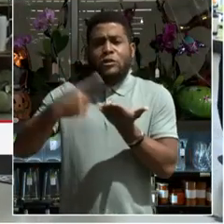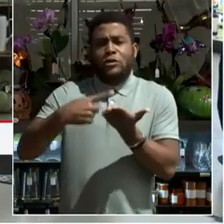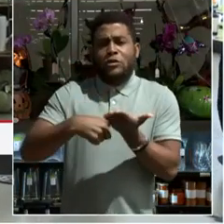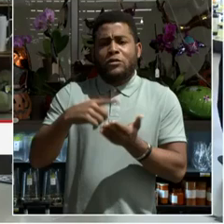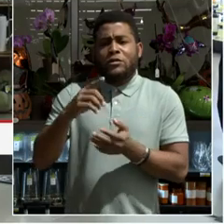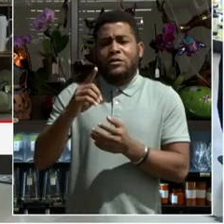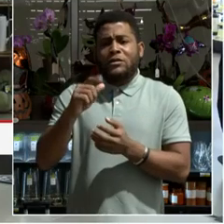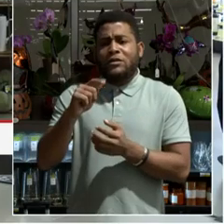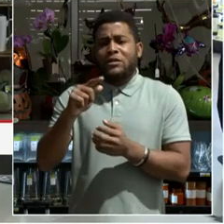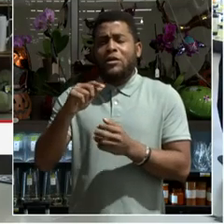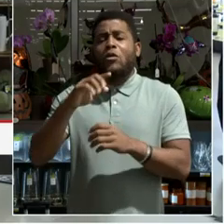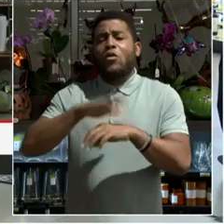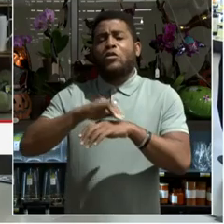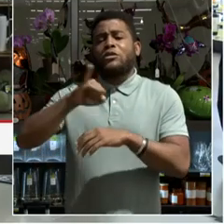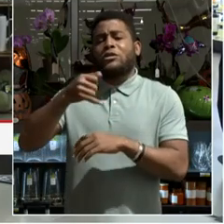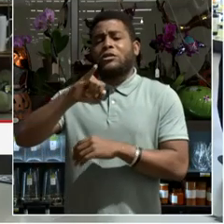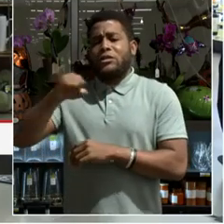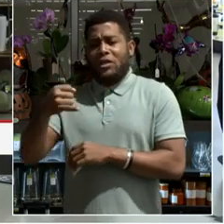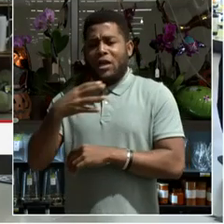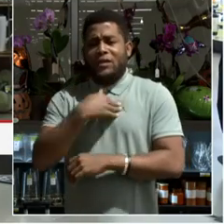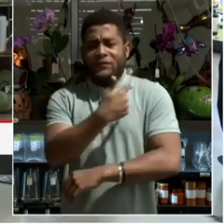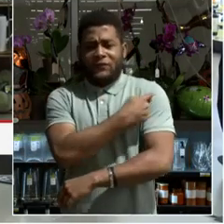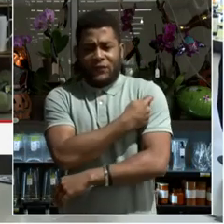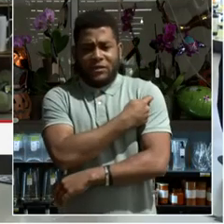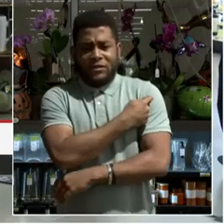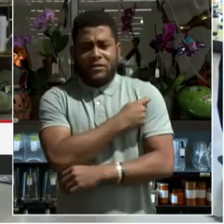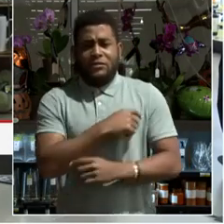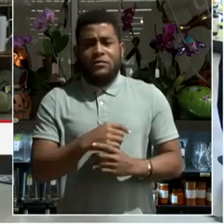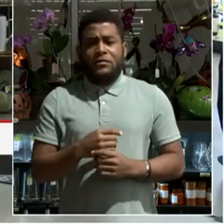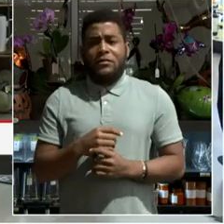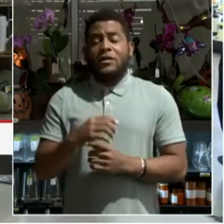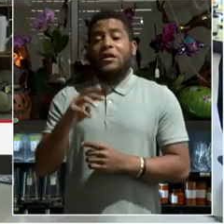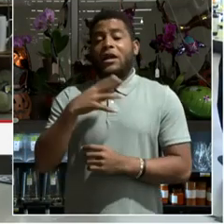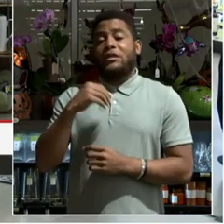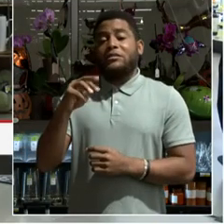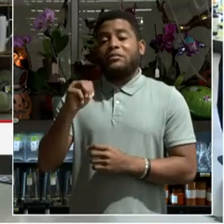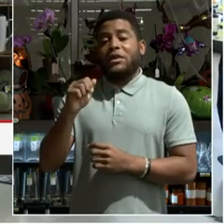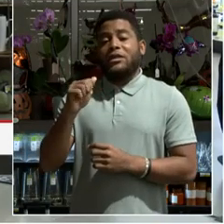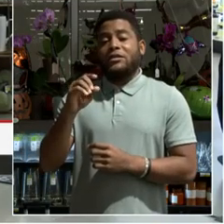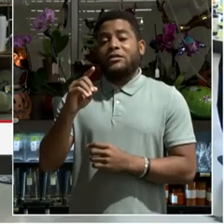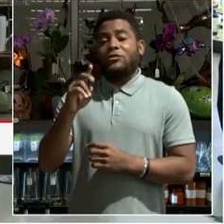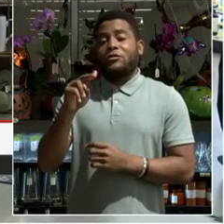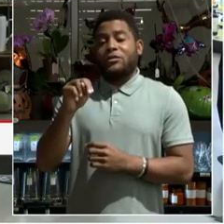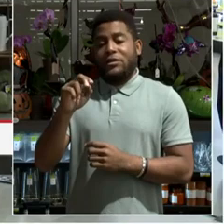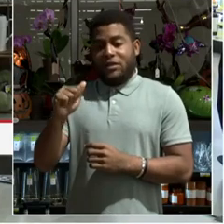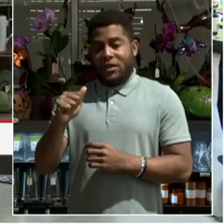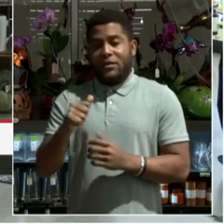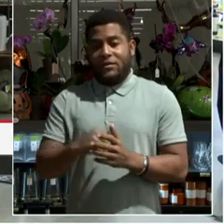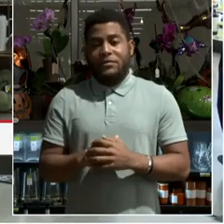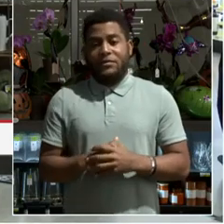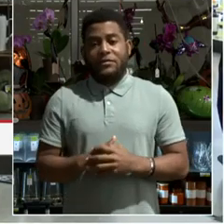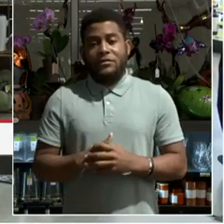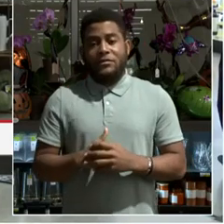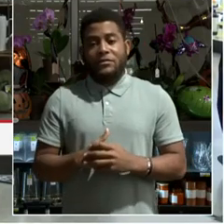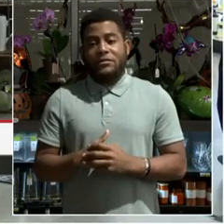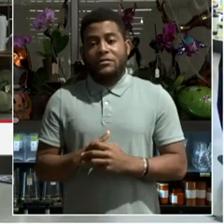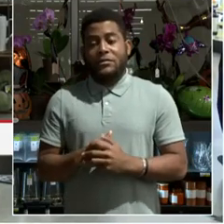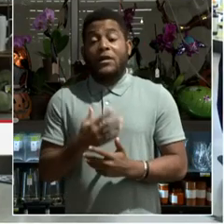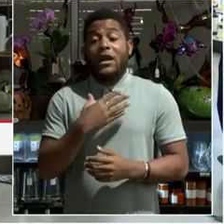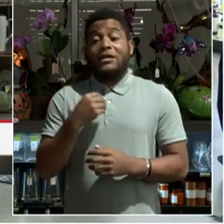J&J vaccine as well as Moderna. So you should expect that in the days following that convening, there'll be some